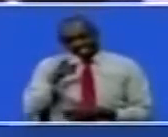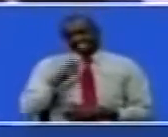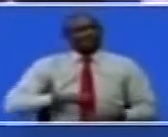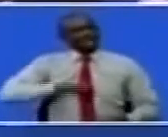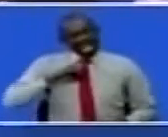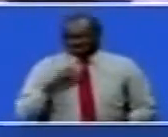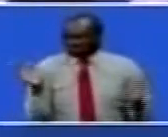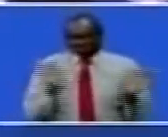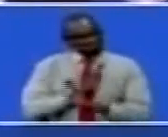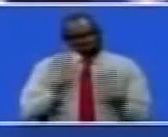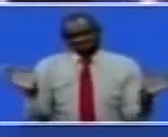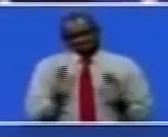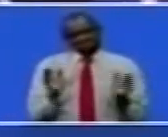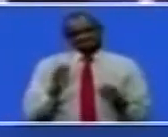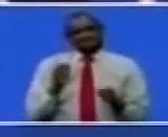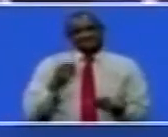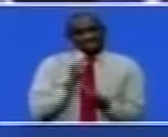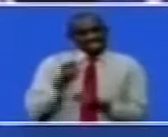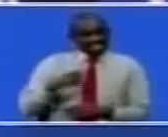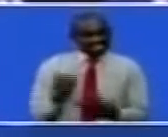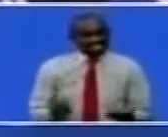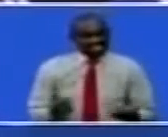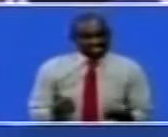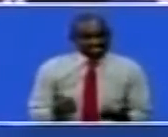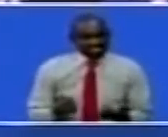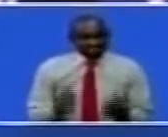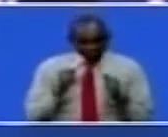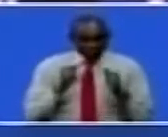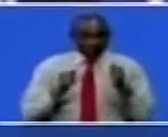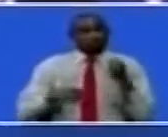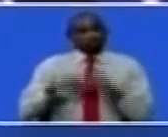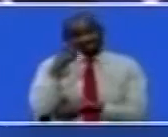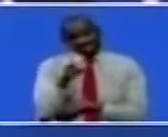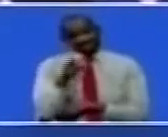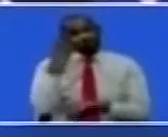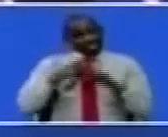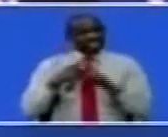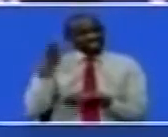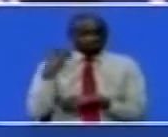pride and satisfaction that we'd achieved what we set out to do 4 years ago.